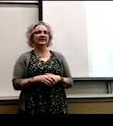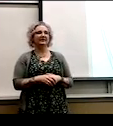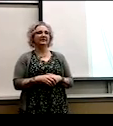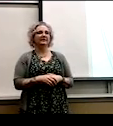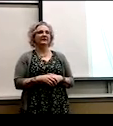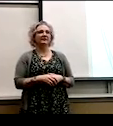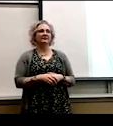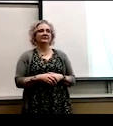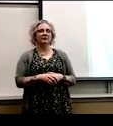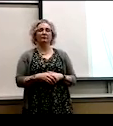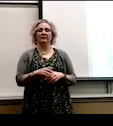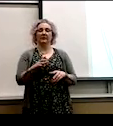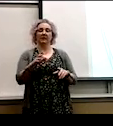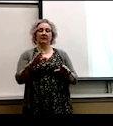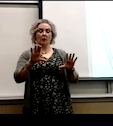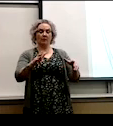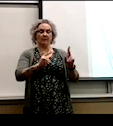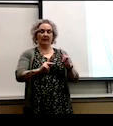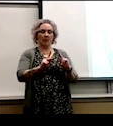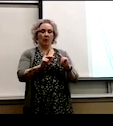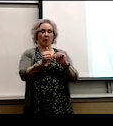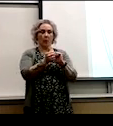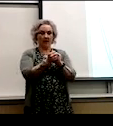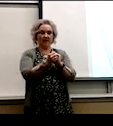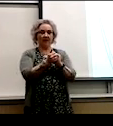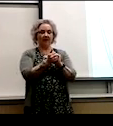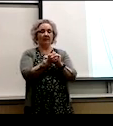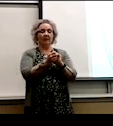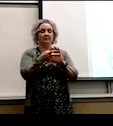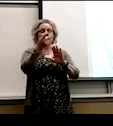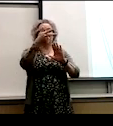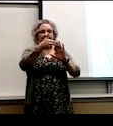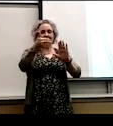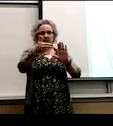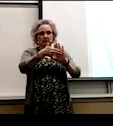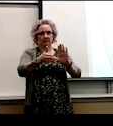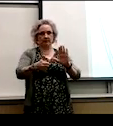with Alzheimer's disease. So I don't believe that.